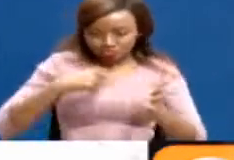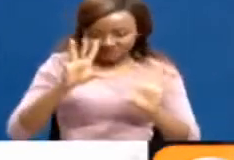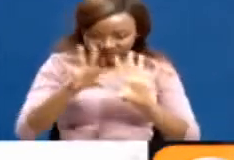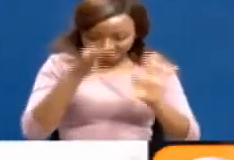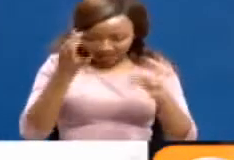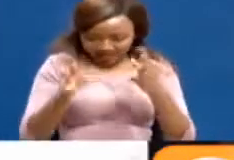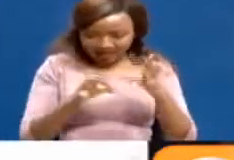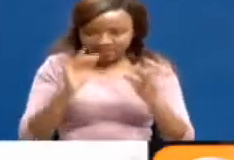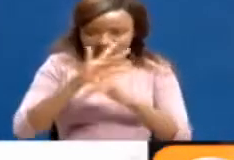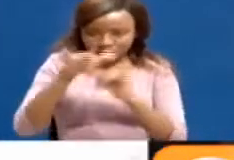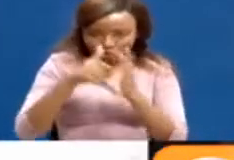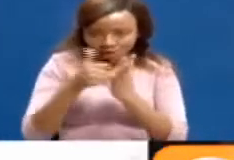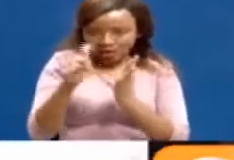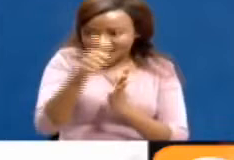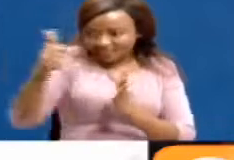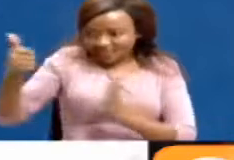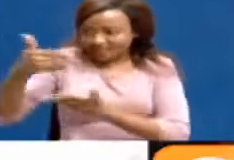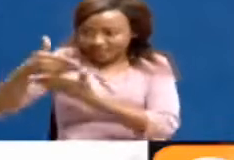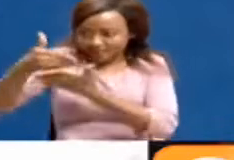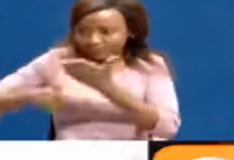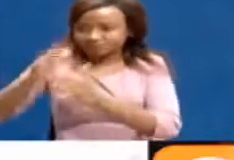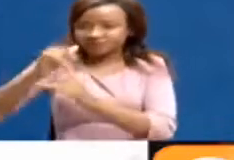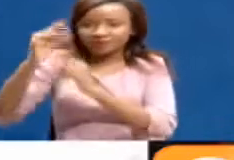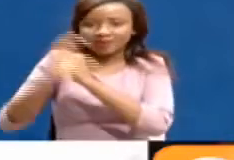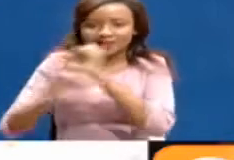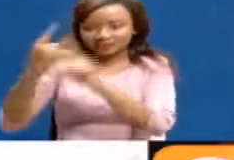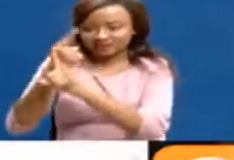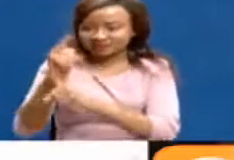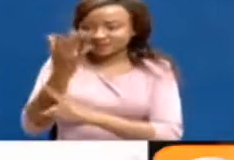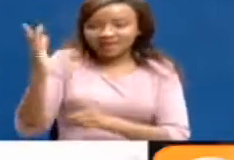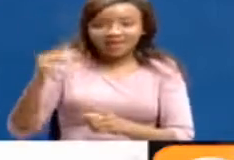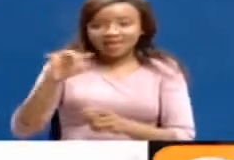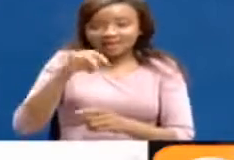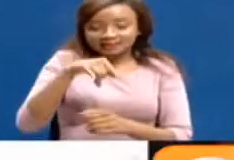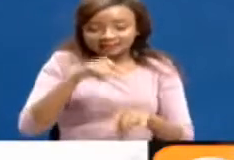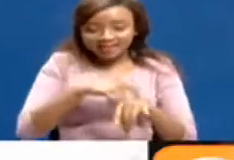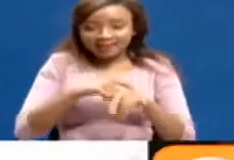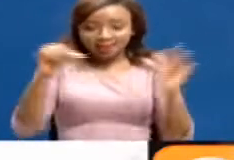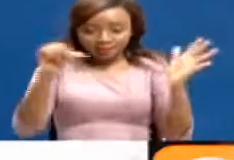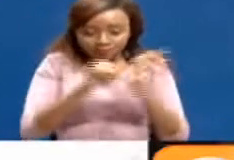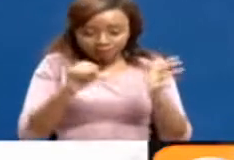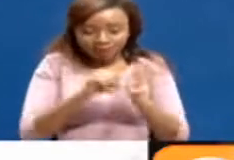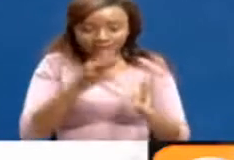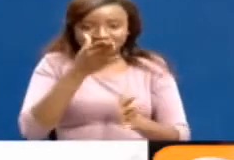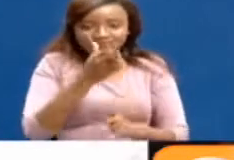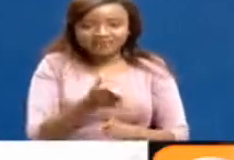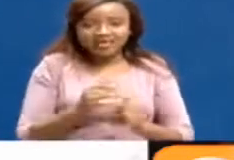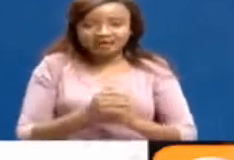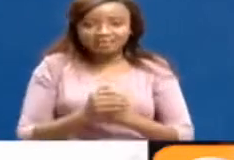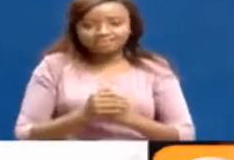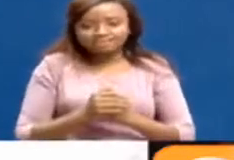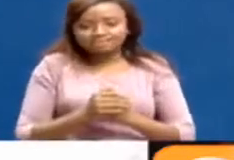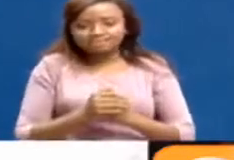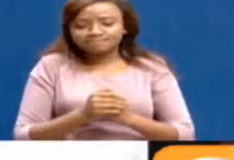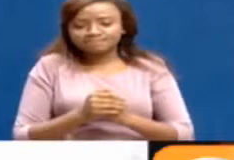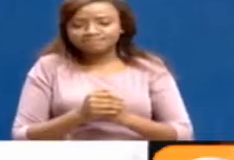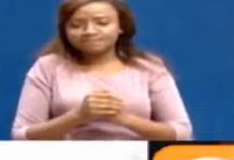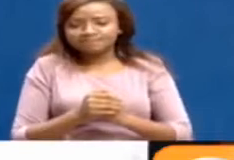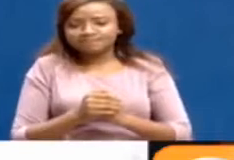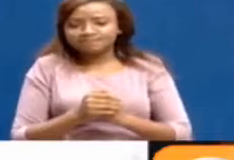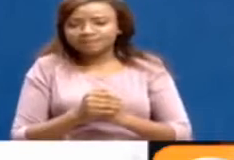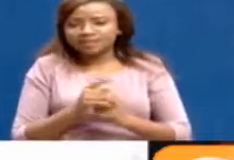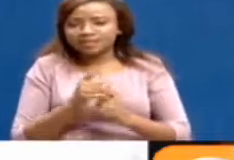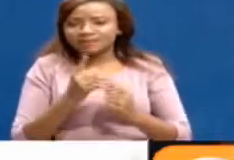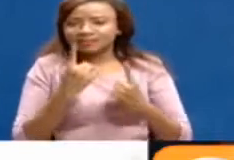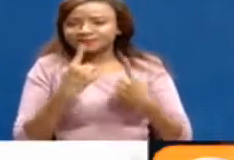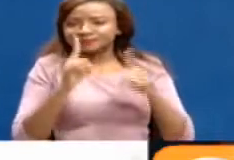these jurisdictions. The strength of a country at a time of a pandemic is not what you do with the big players. It is how you cushion the vulnerable. So we're saying at a